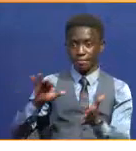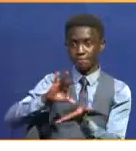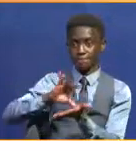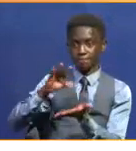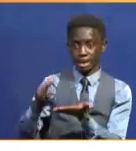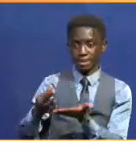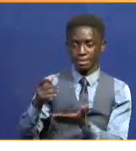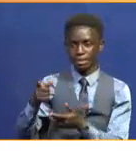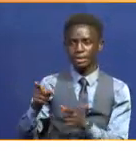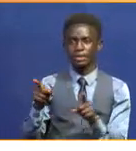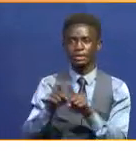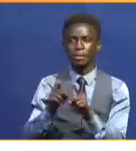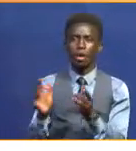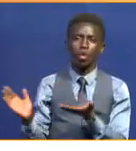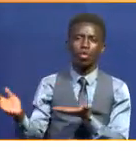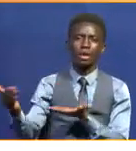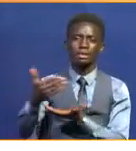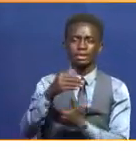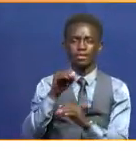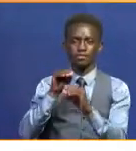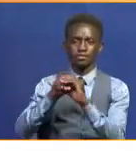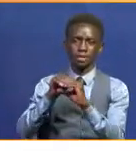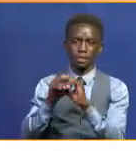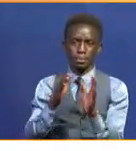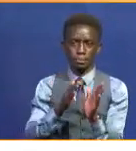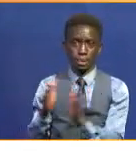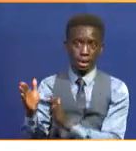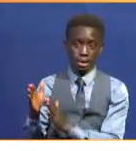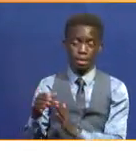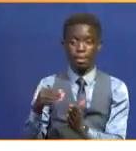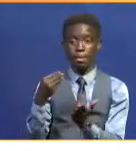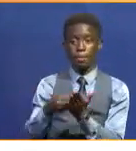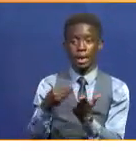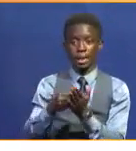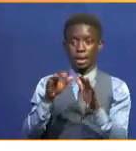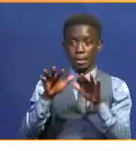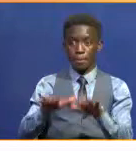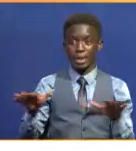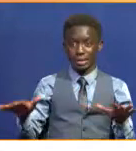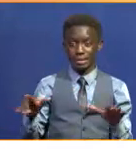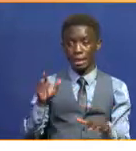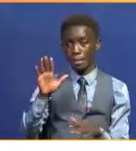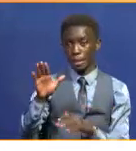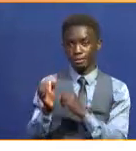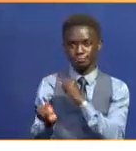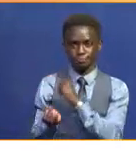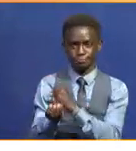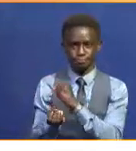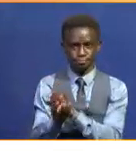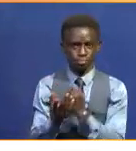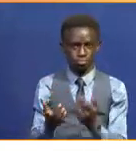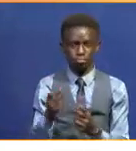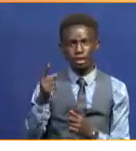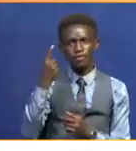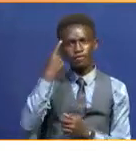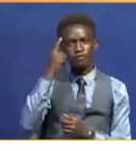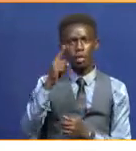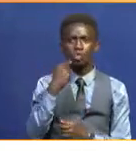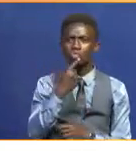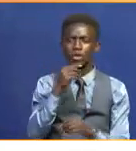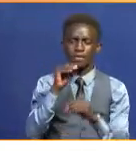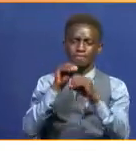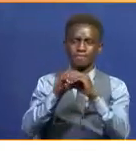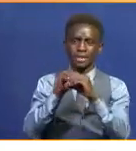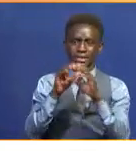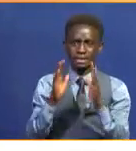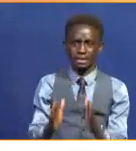a collective investment scheme. So a money market fund, by its definition, it means it's for investors who are interested